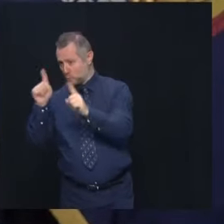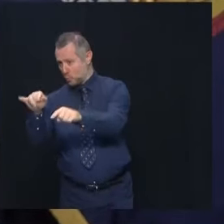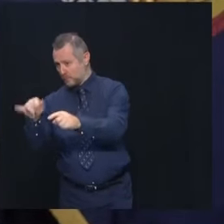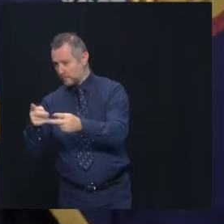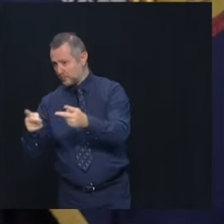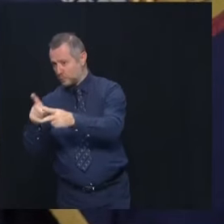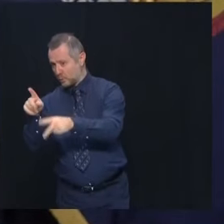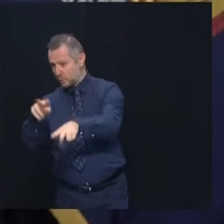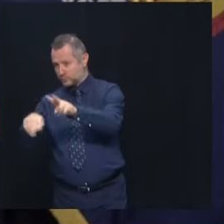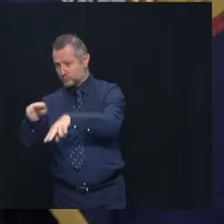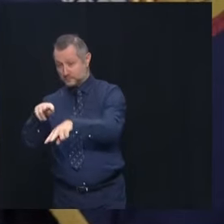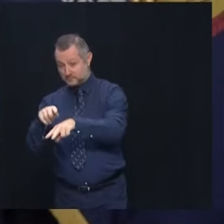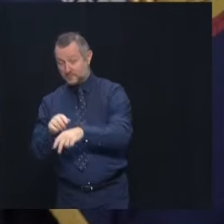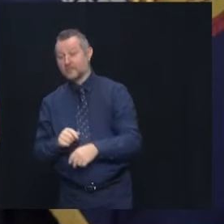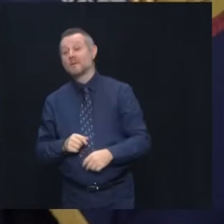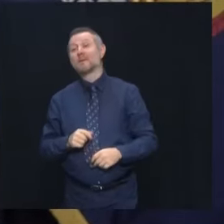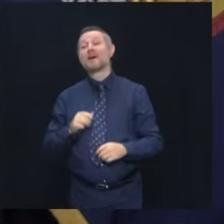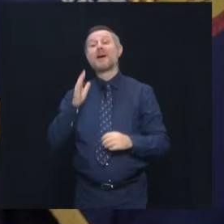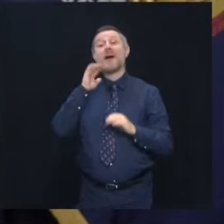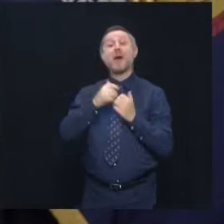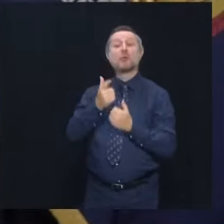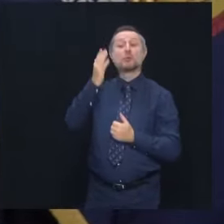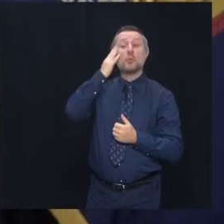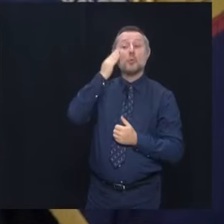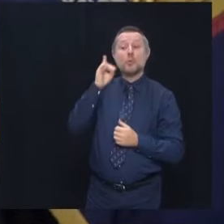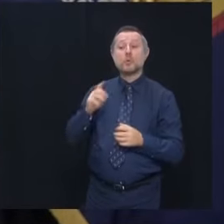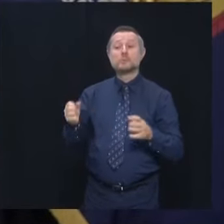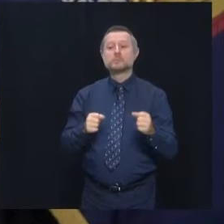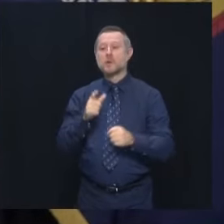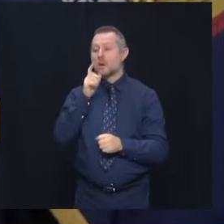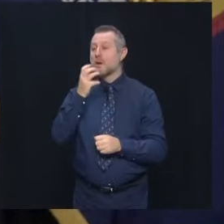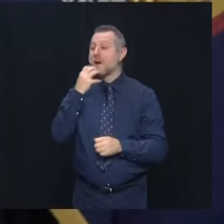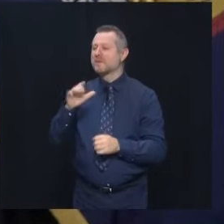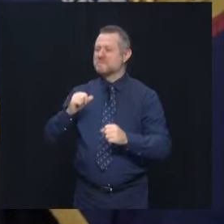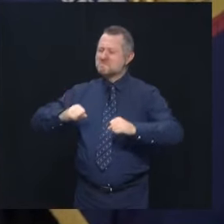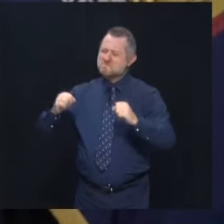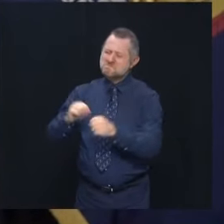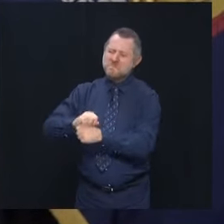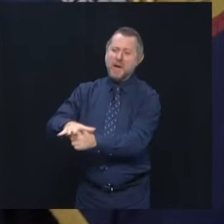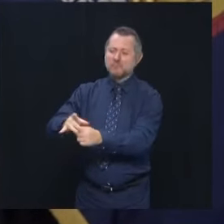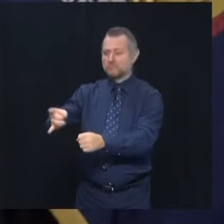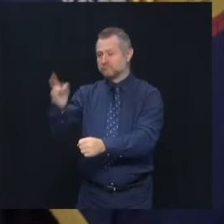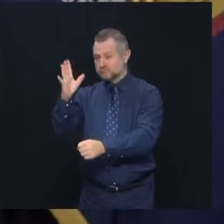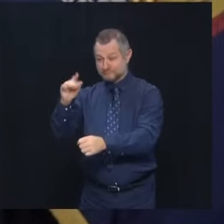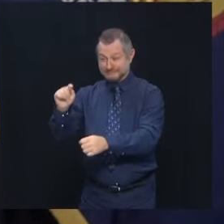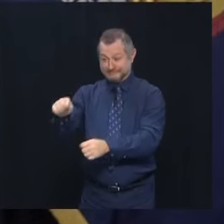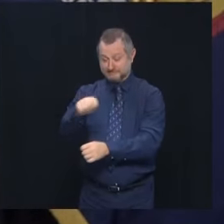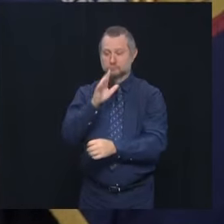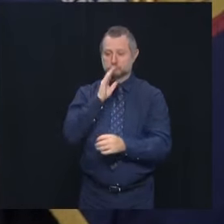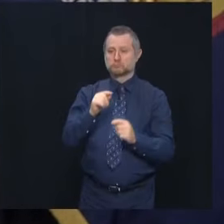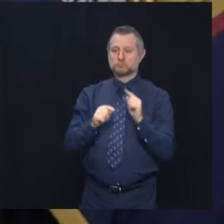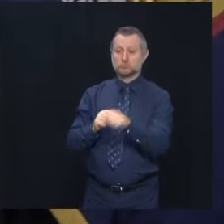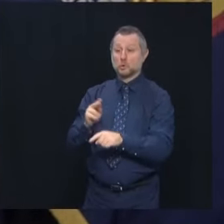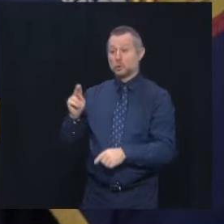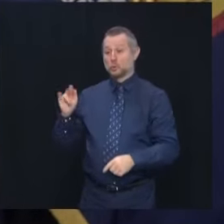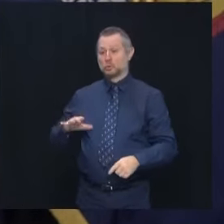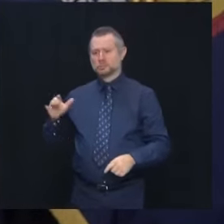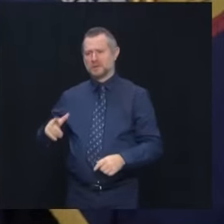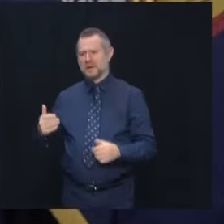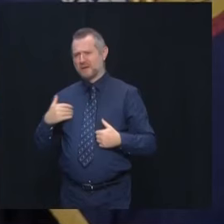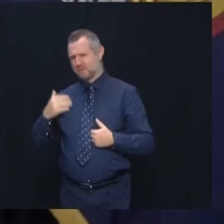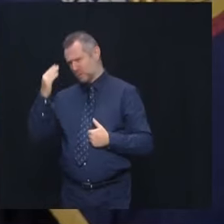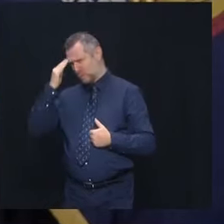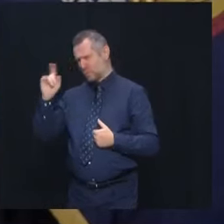primarily based on the hotspot clusters, right? Here in New York City, we knew where the problems